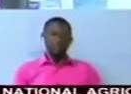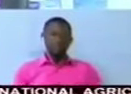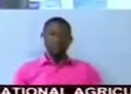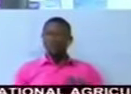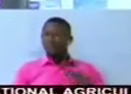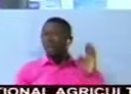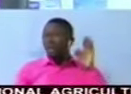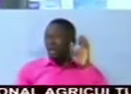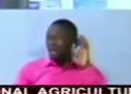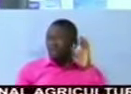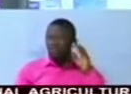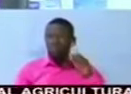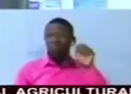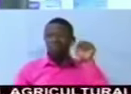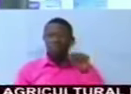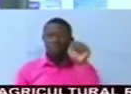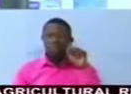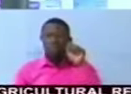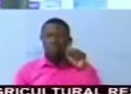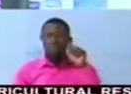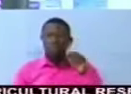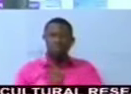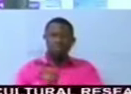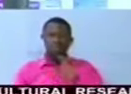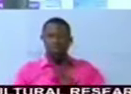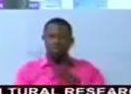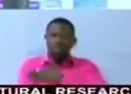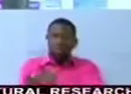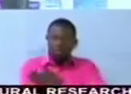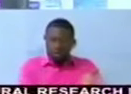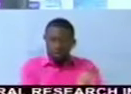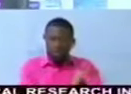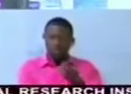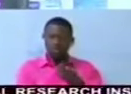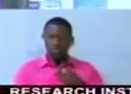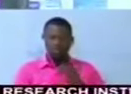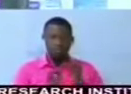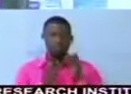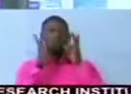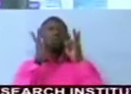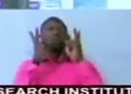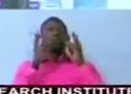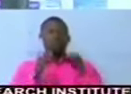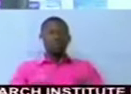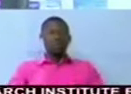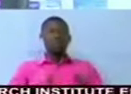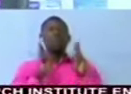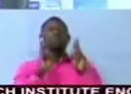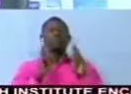I had a bang on my compound gate. And I was up.